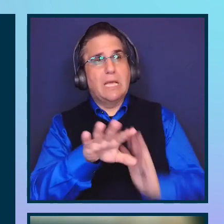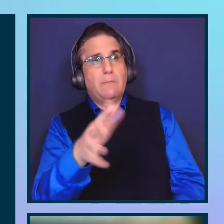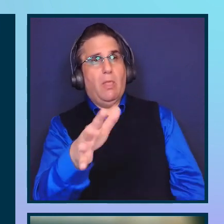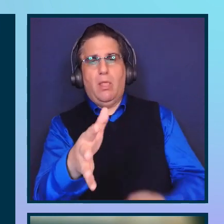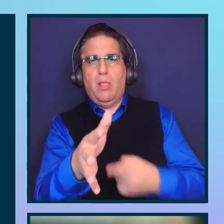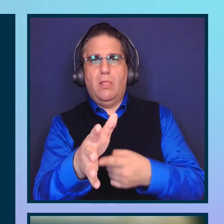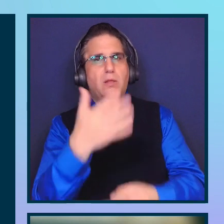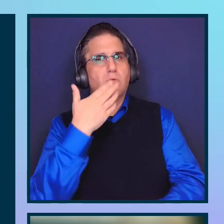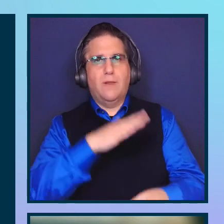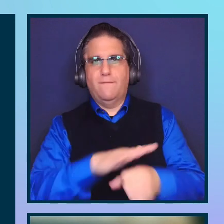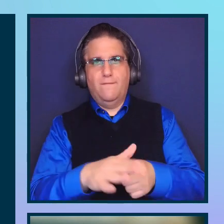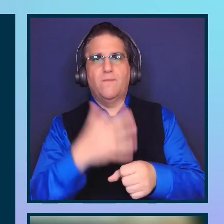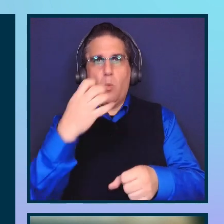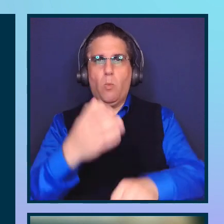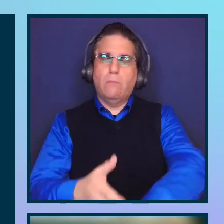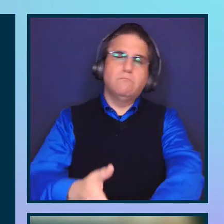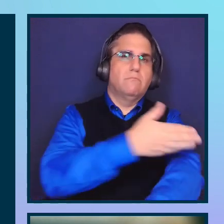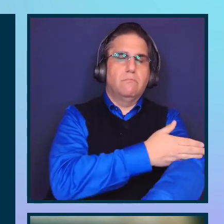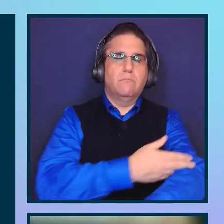be great. We want it to be a lot better.